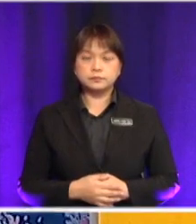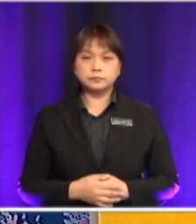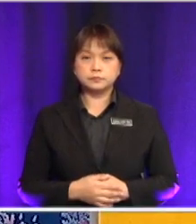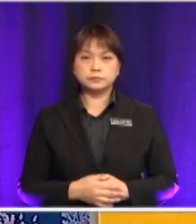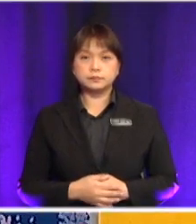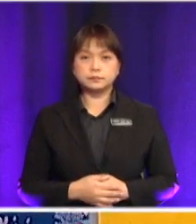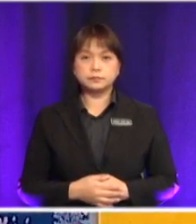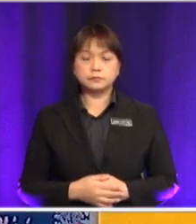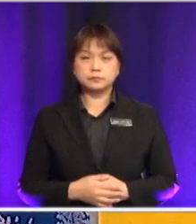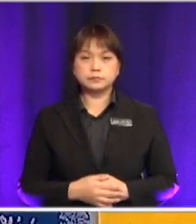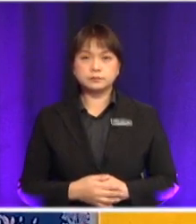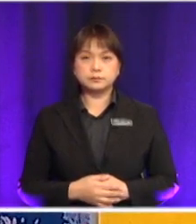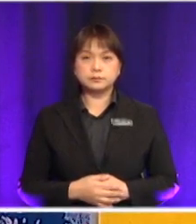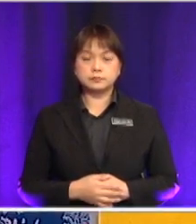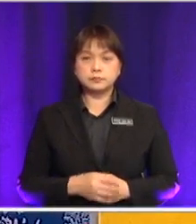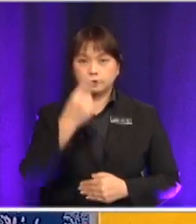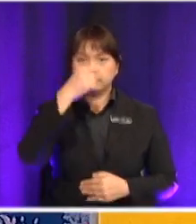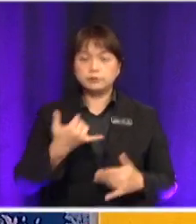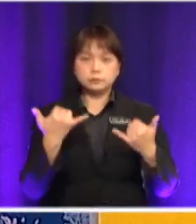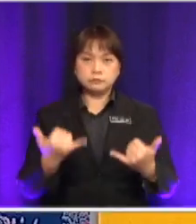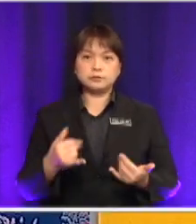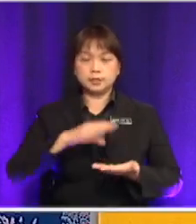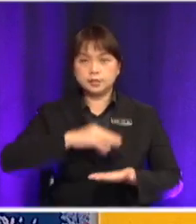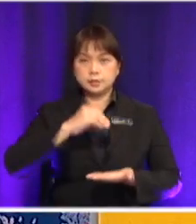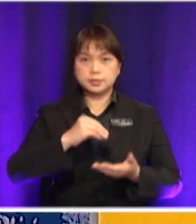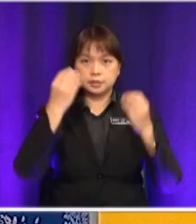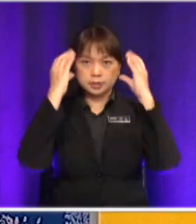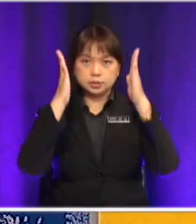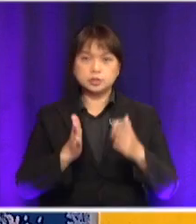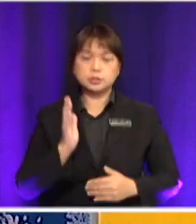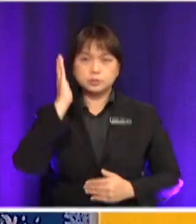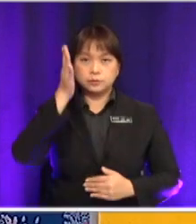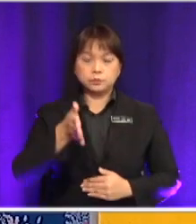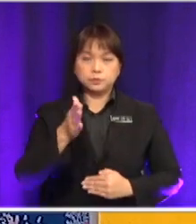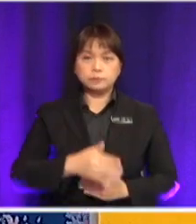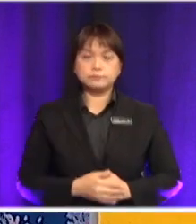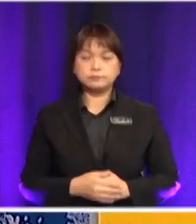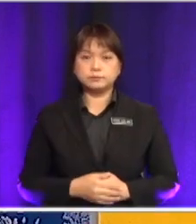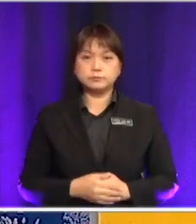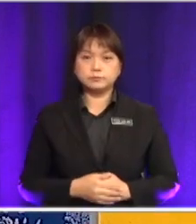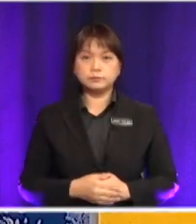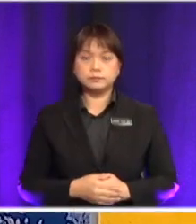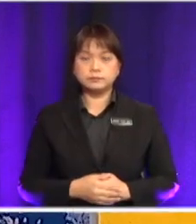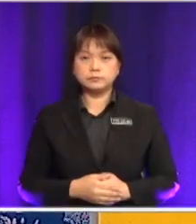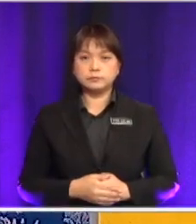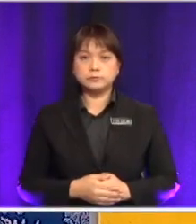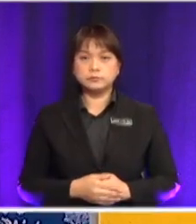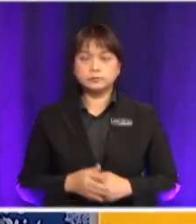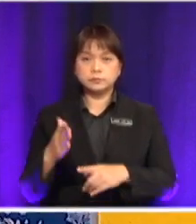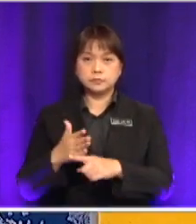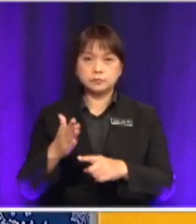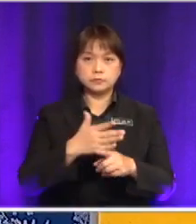okay? And for today's lesson, I'm going to divide the text into paragraphs to be read